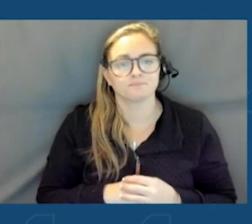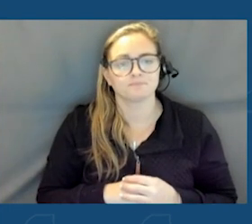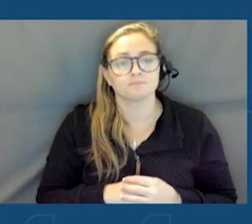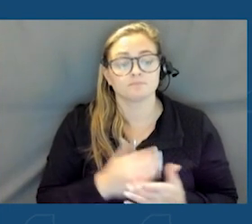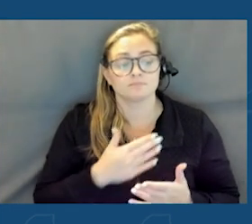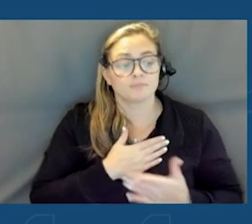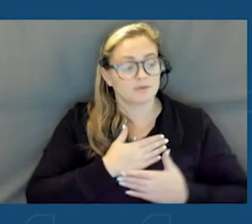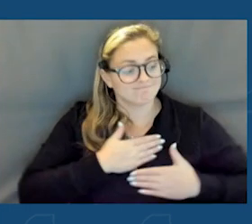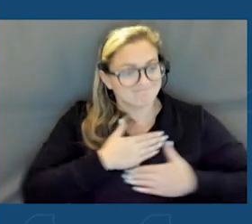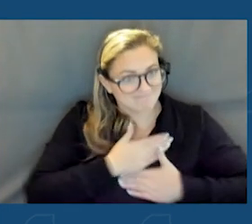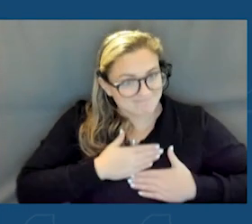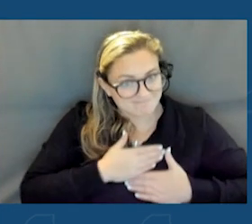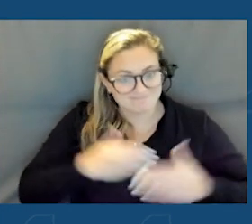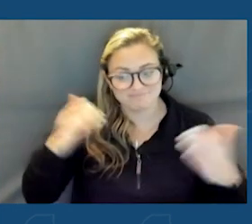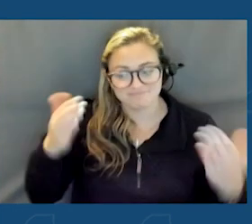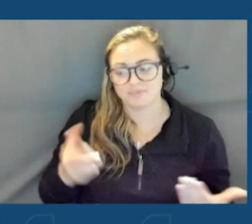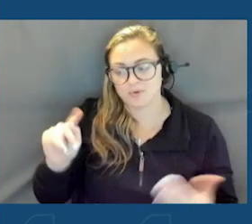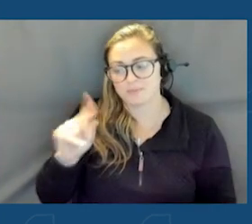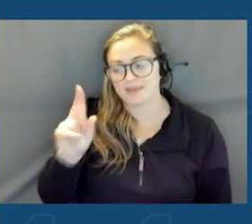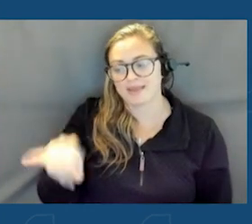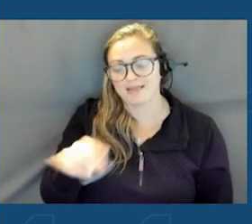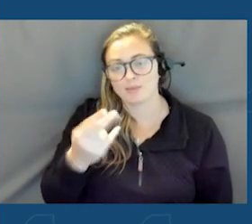to introduce Governor Kathy Hochul.